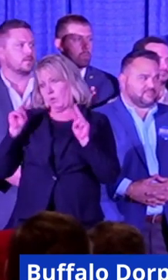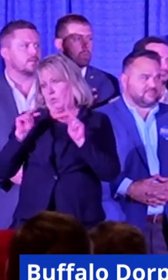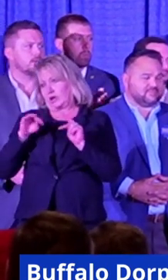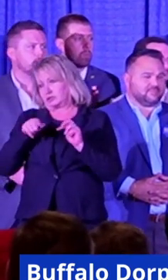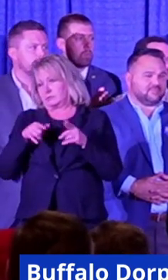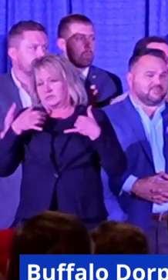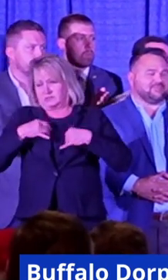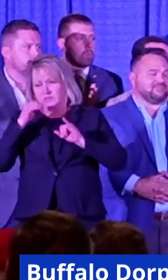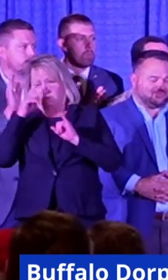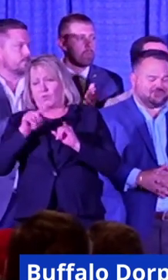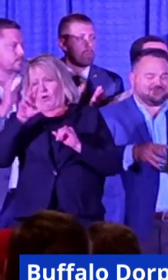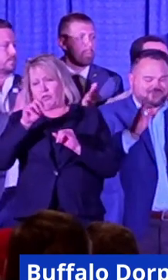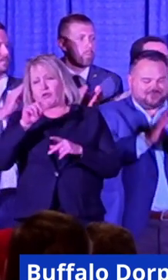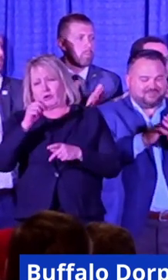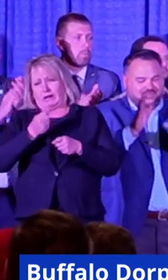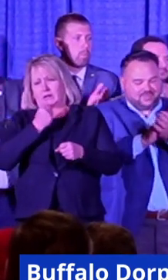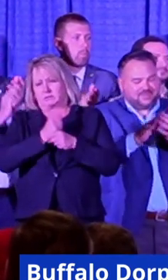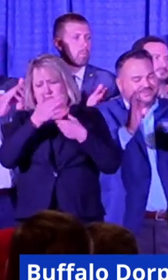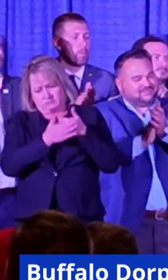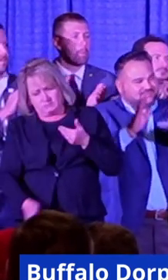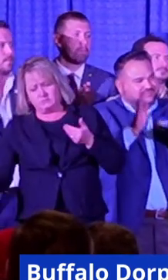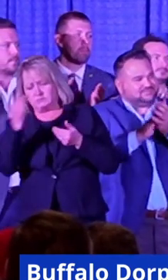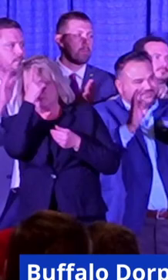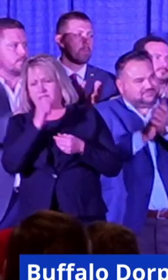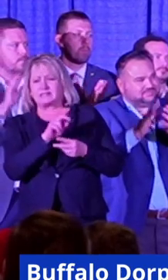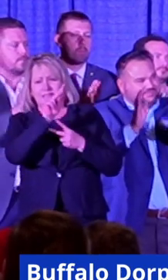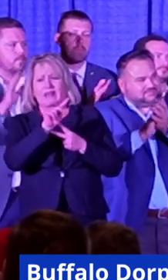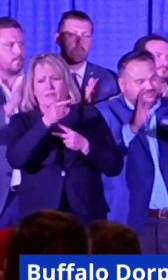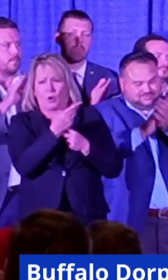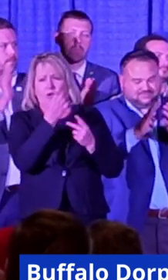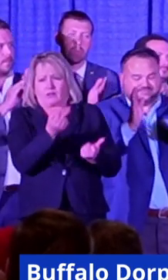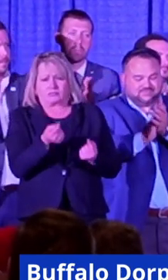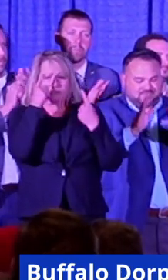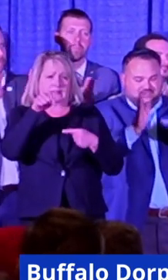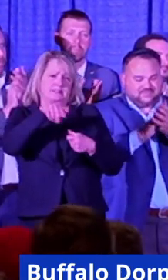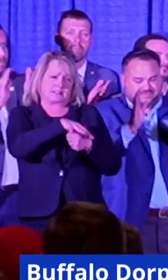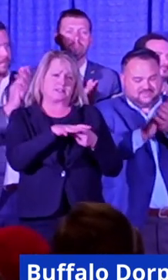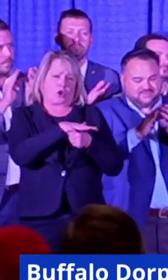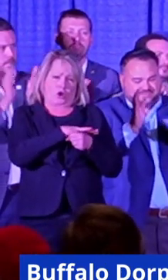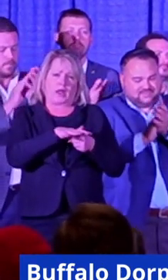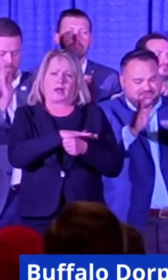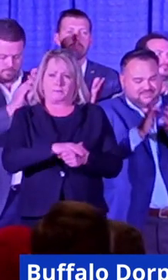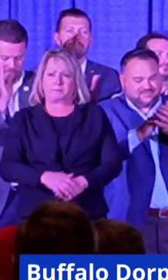3 decades. And that's because all the people understand the issues at hand.